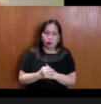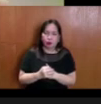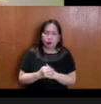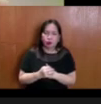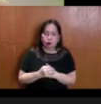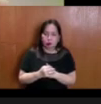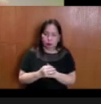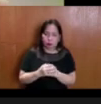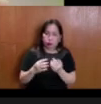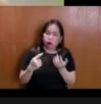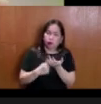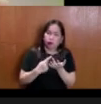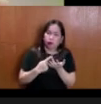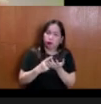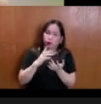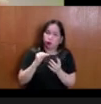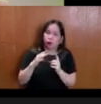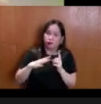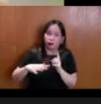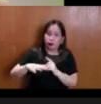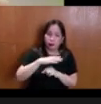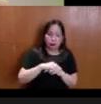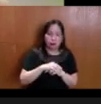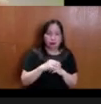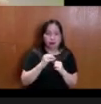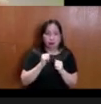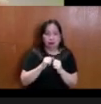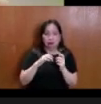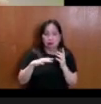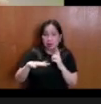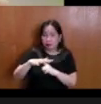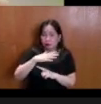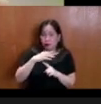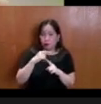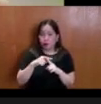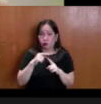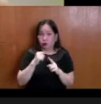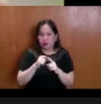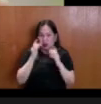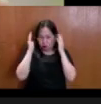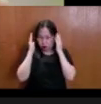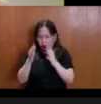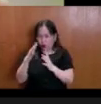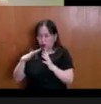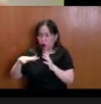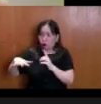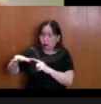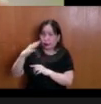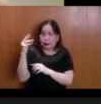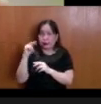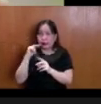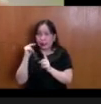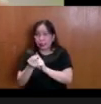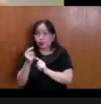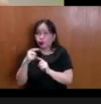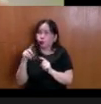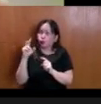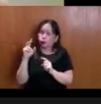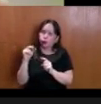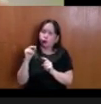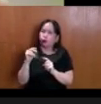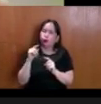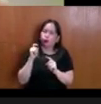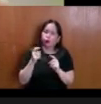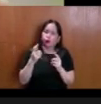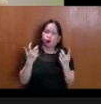You talk about the environment. It cannot be about the environment per se or being digital to be innovative.